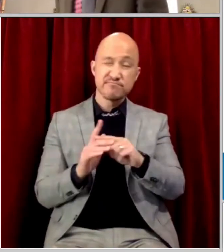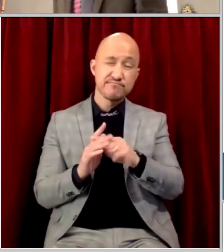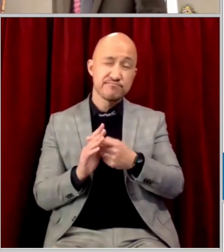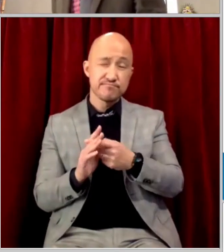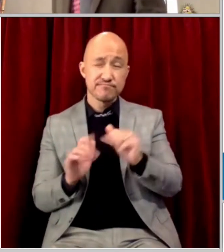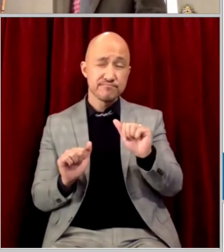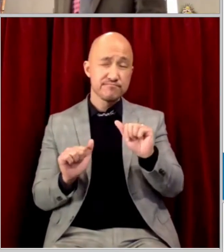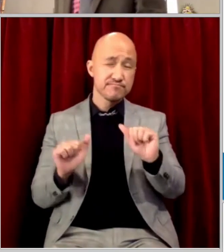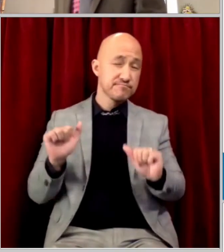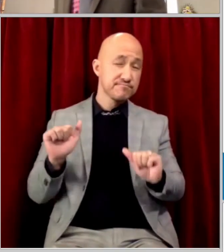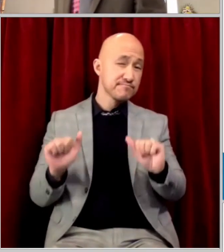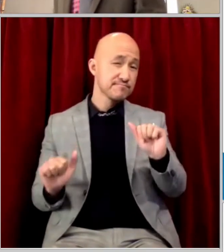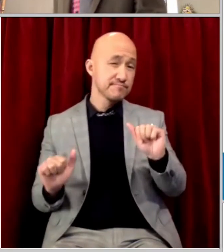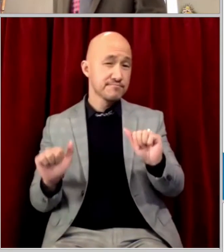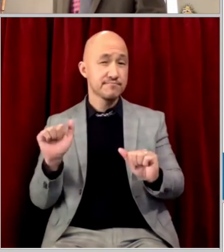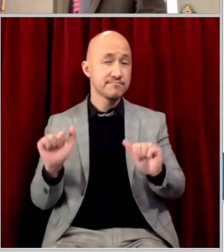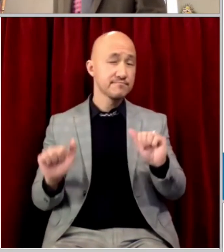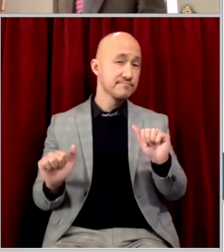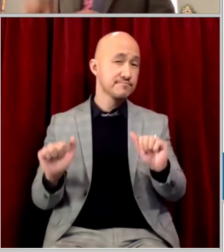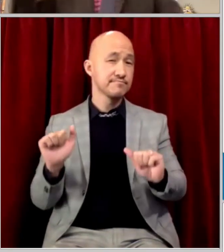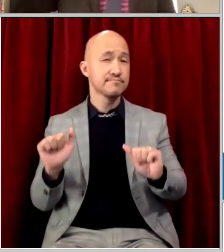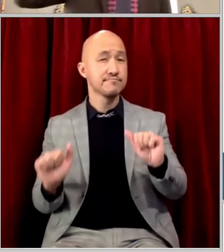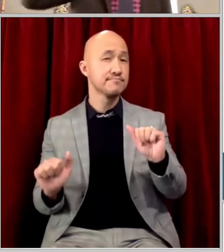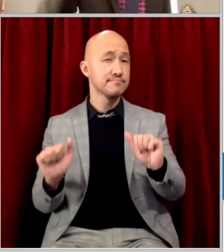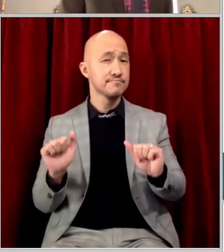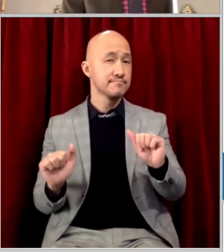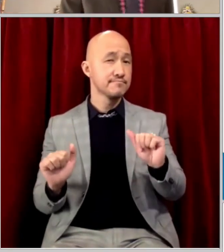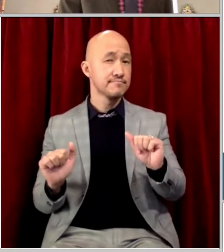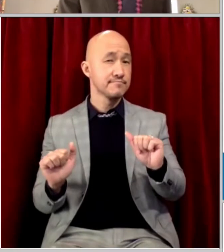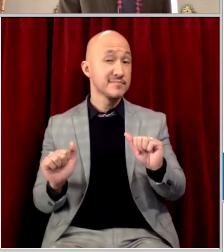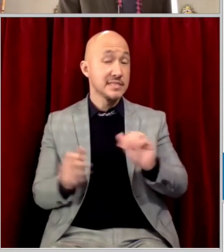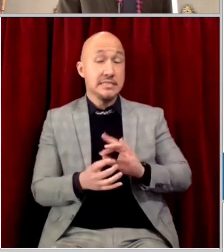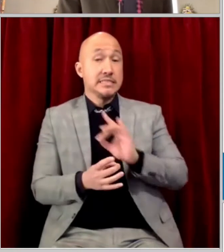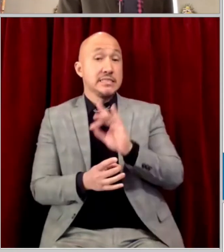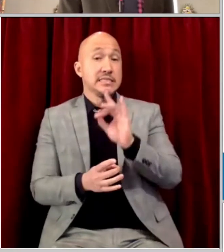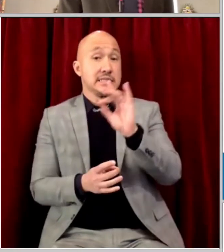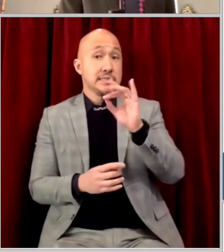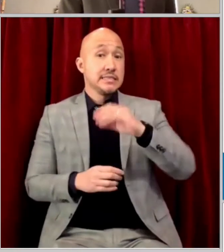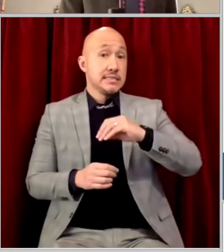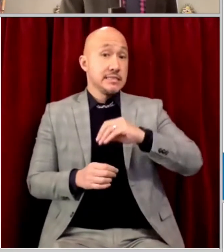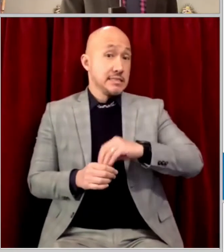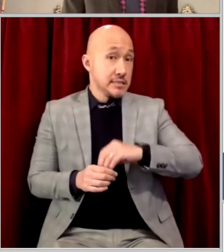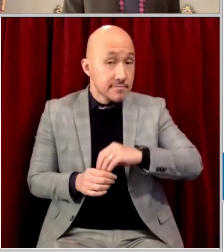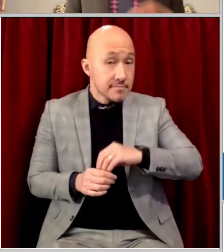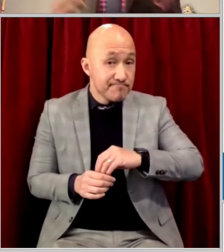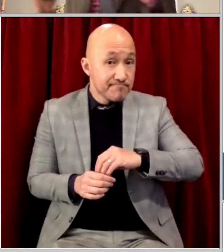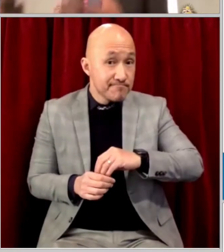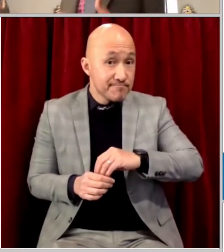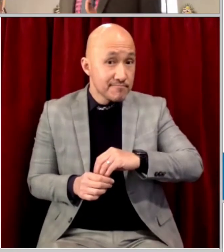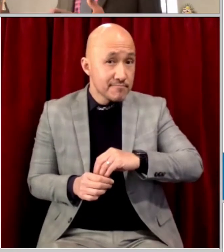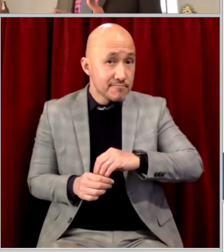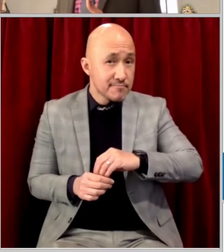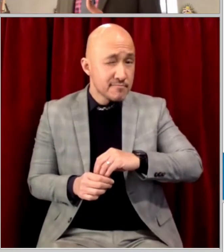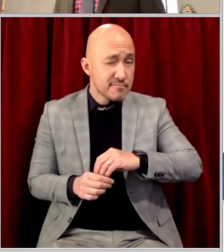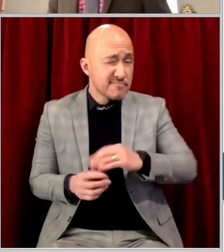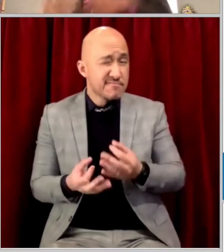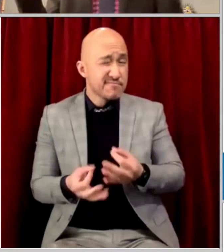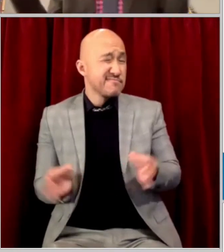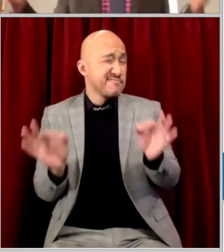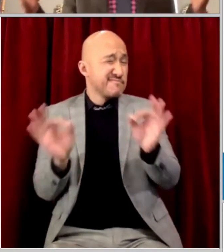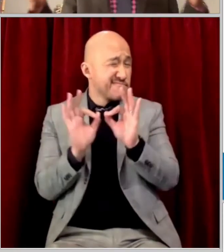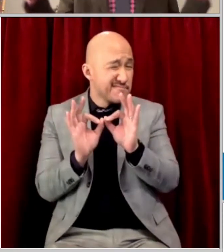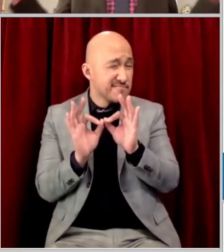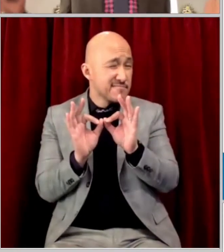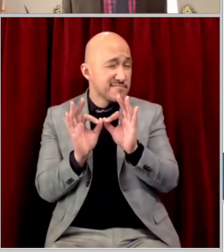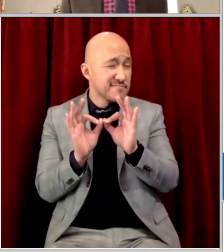in the kingdom of God? Is the Spirit of God living in me? Am I worth anything at all? Maybe